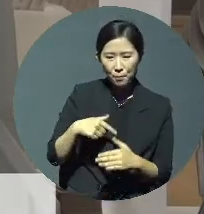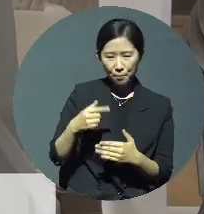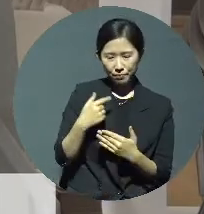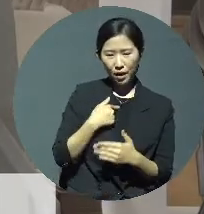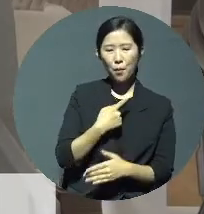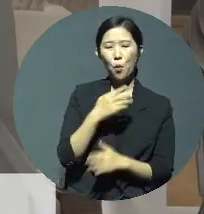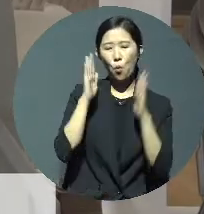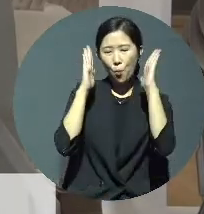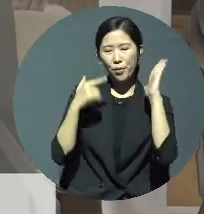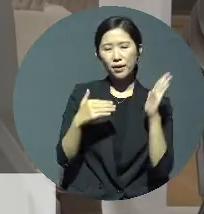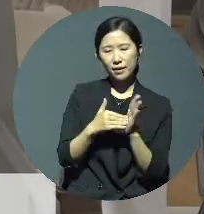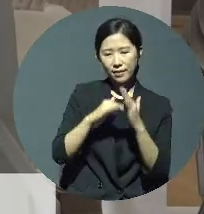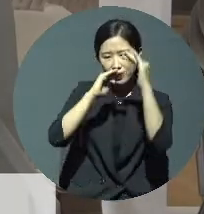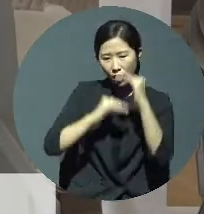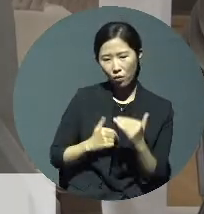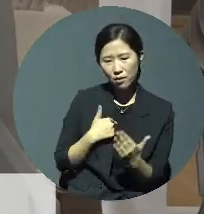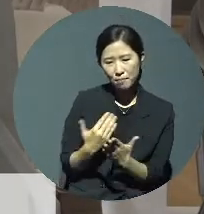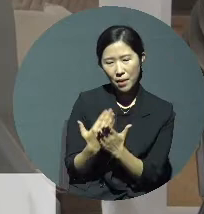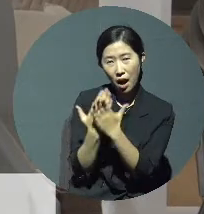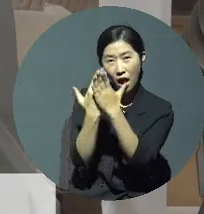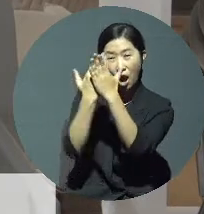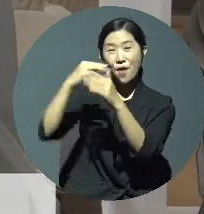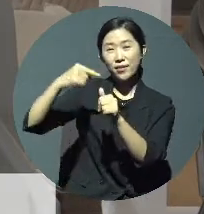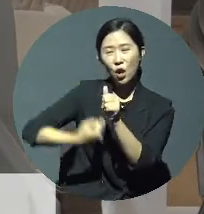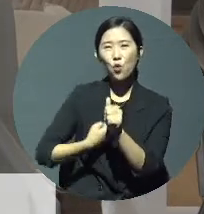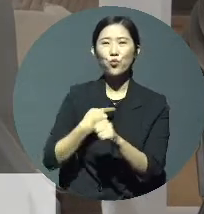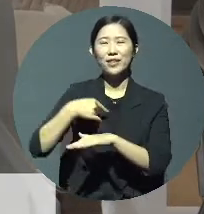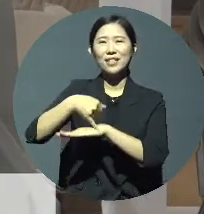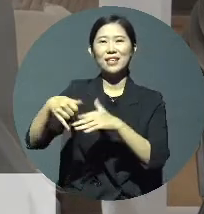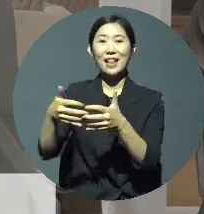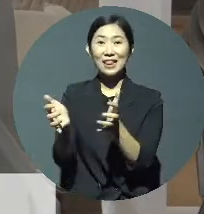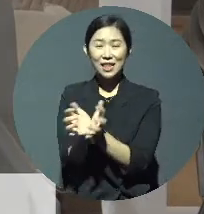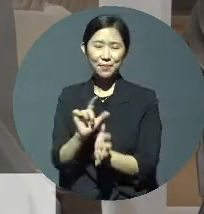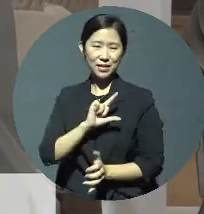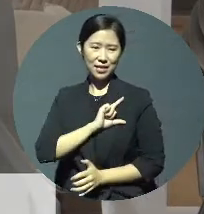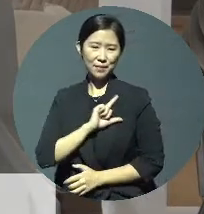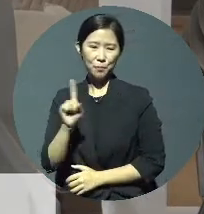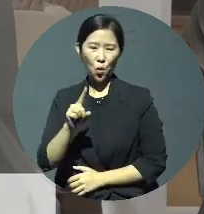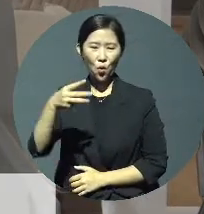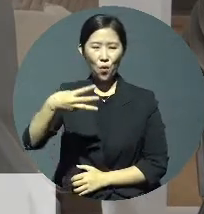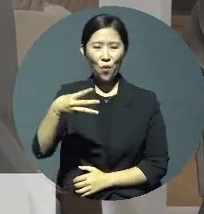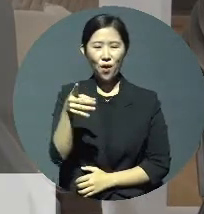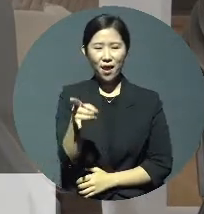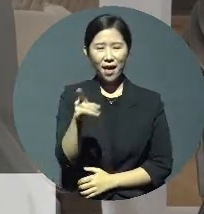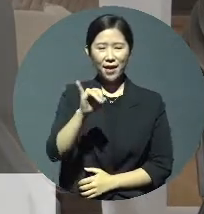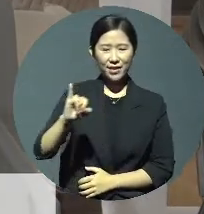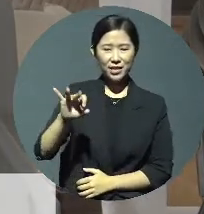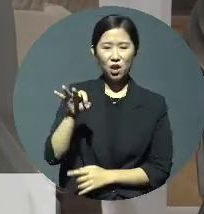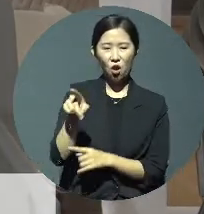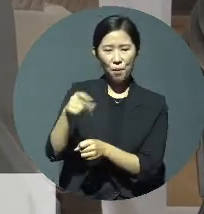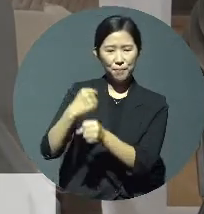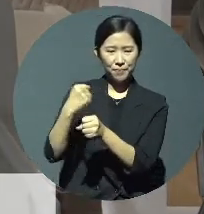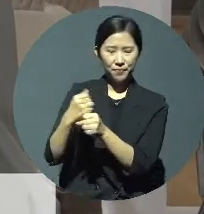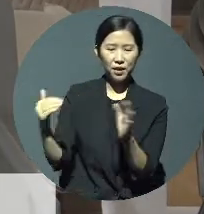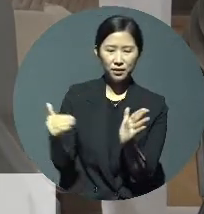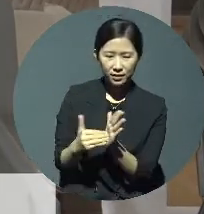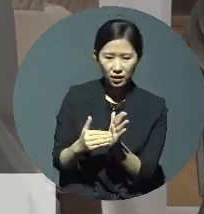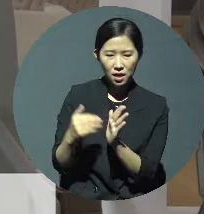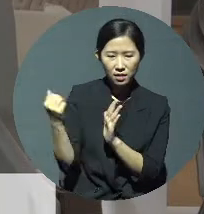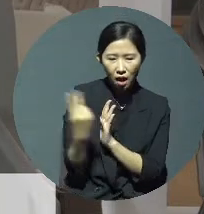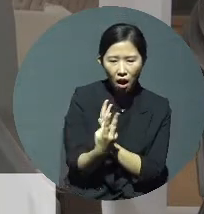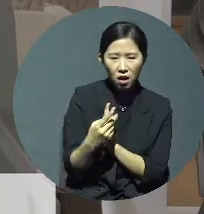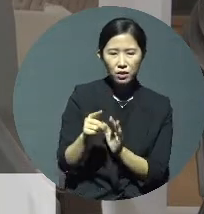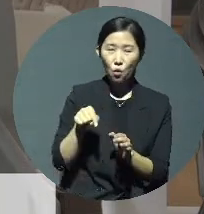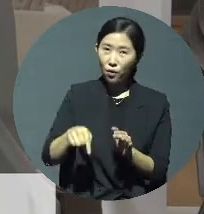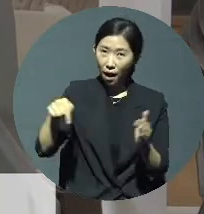my knowledge into what Layer is today. So a team of 25 to 30 creatives all working very collaboratively